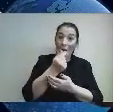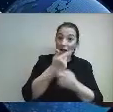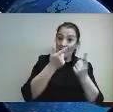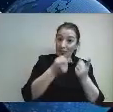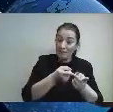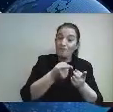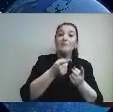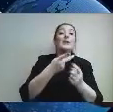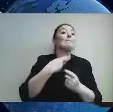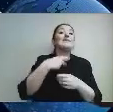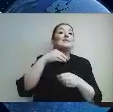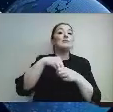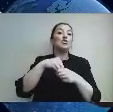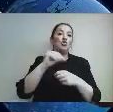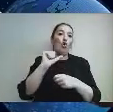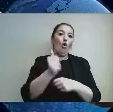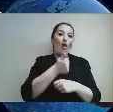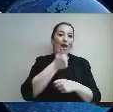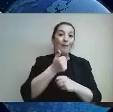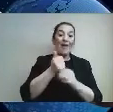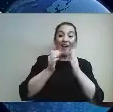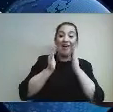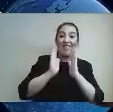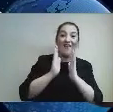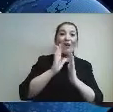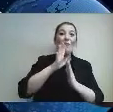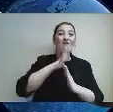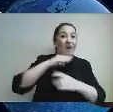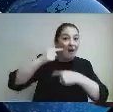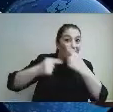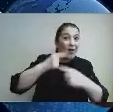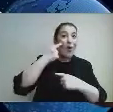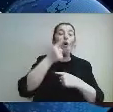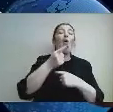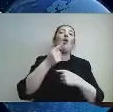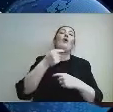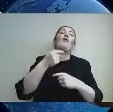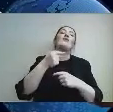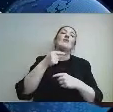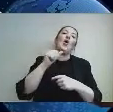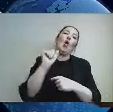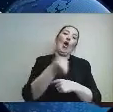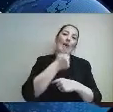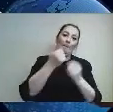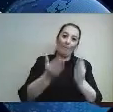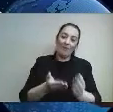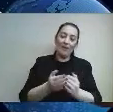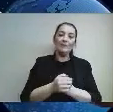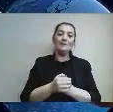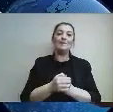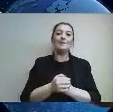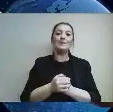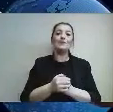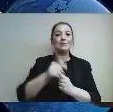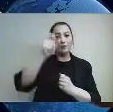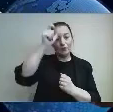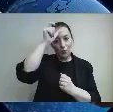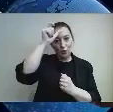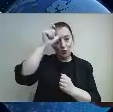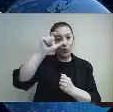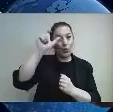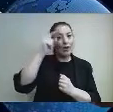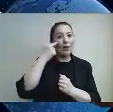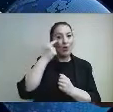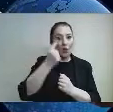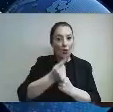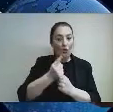sustainability of initiatives. And when you look at social entrepreneurship in Turkey, you see an acceleration in the last